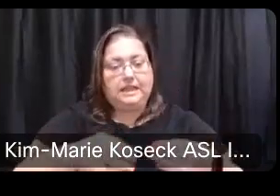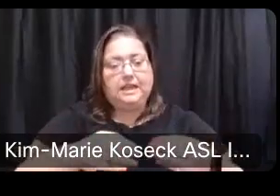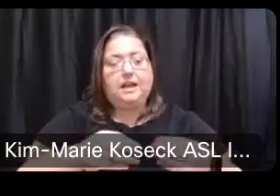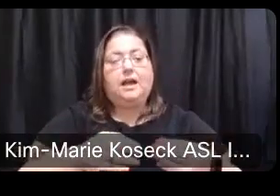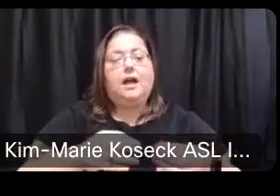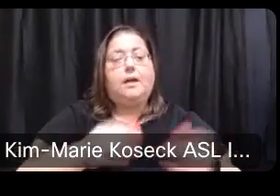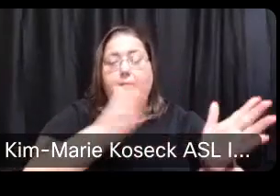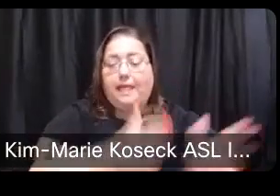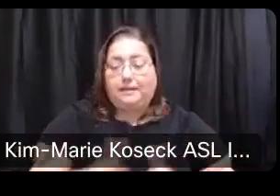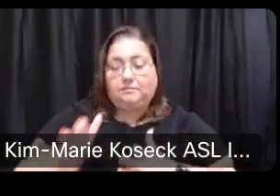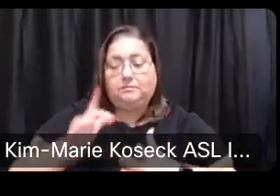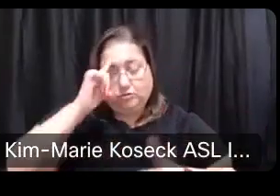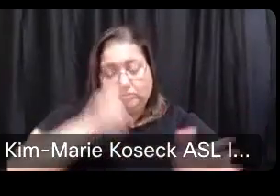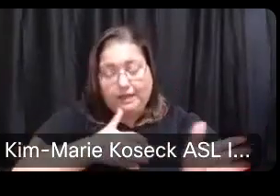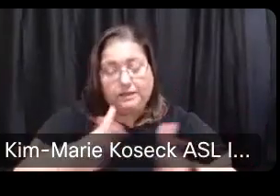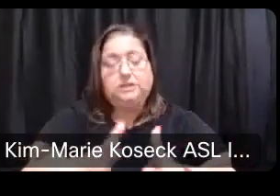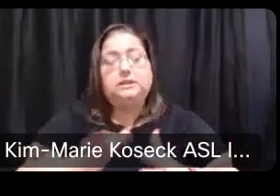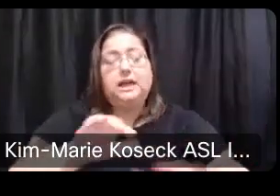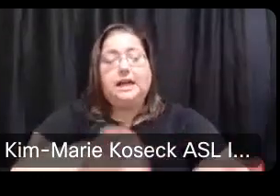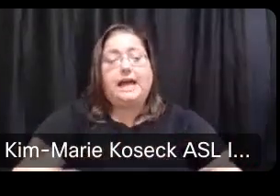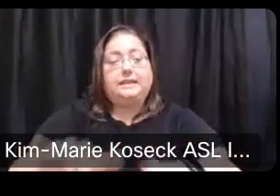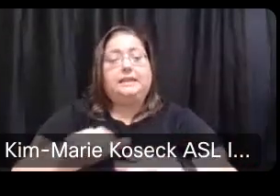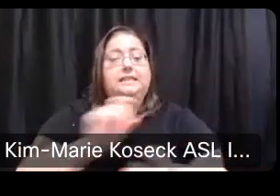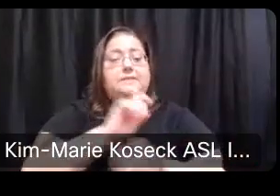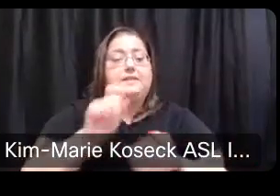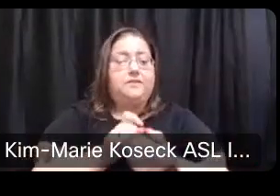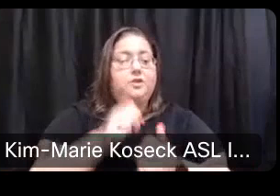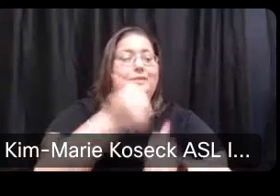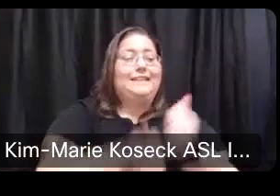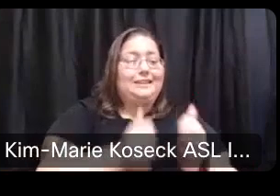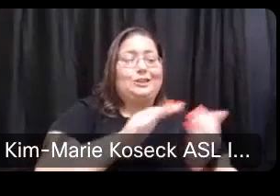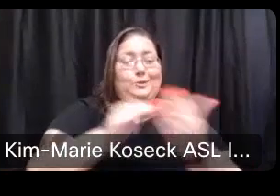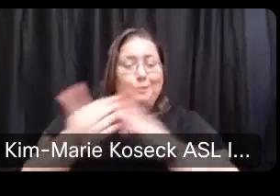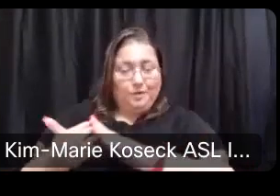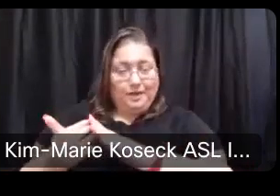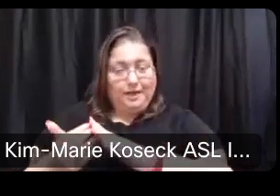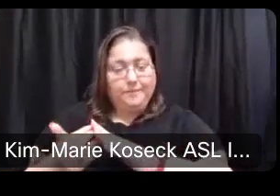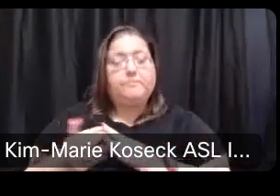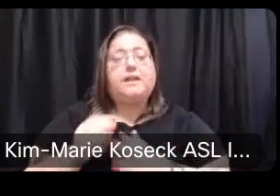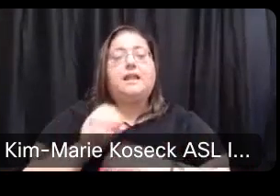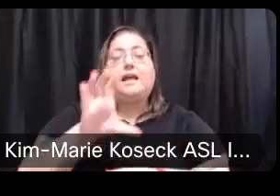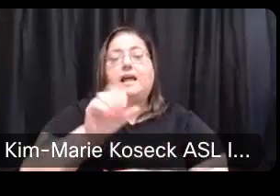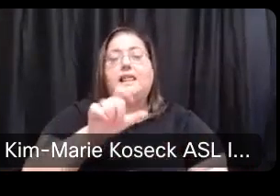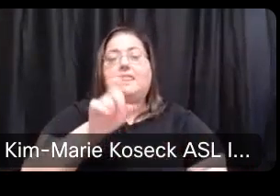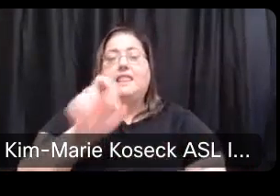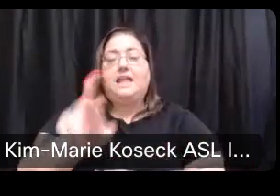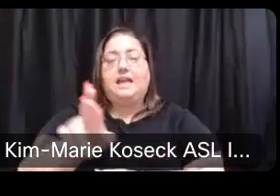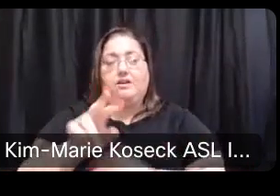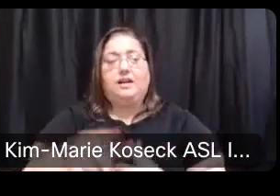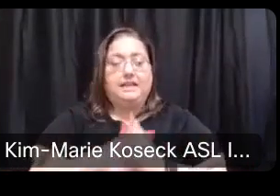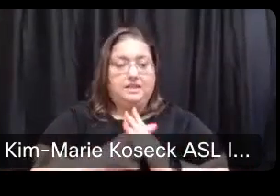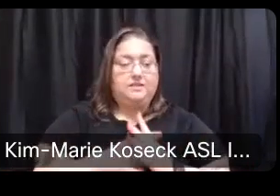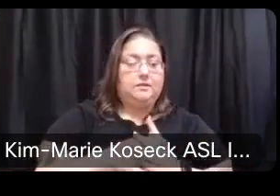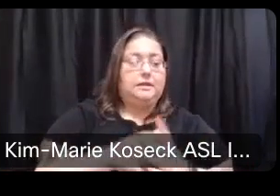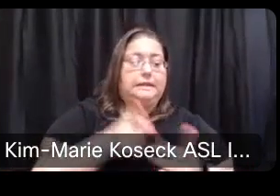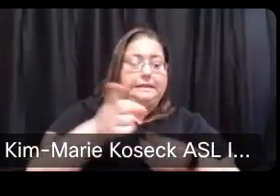were identified that address the risks and needs specific to each community. The CLEAR initiative provided detailed steps for